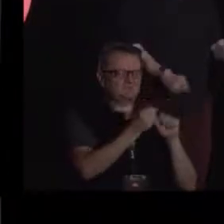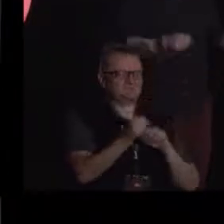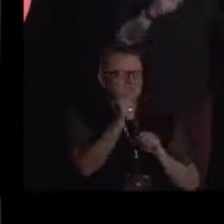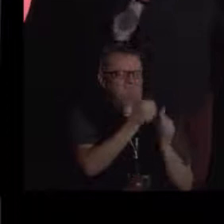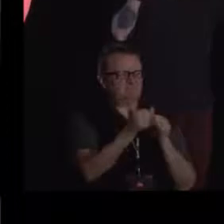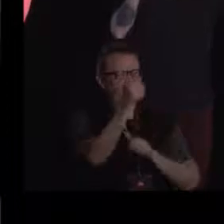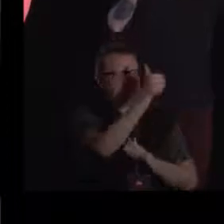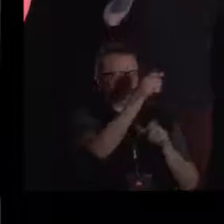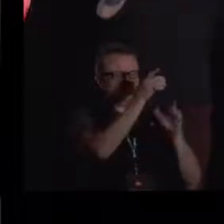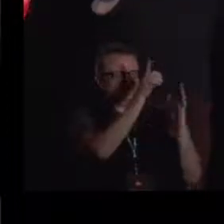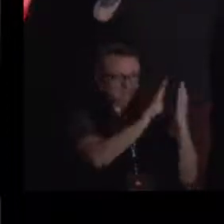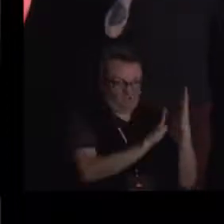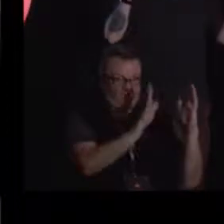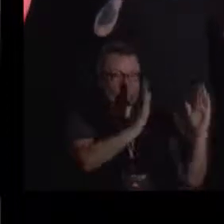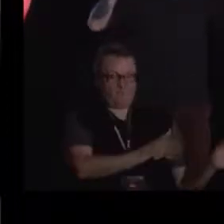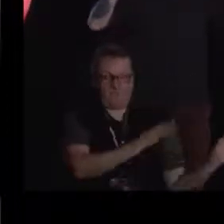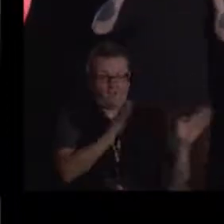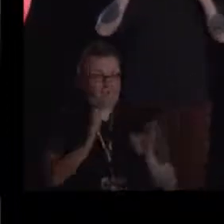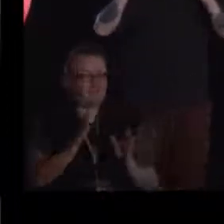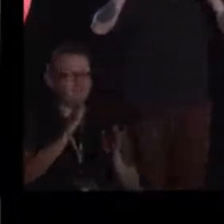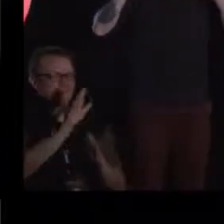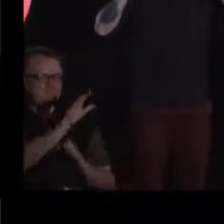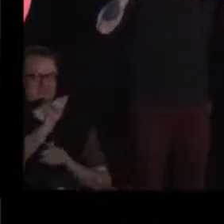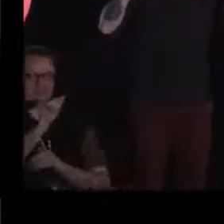and it's this lovely,